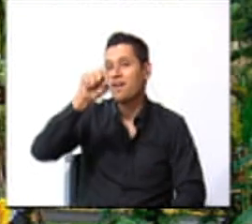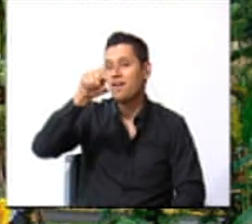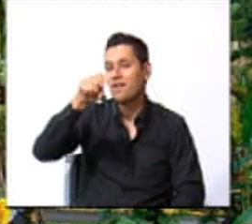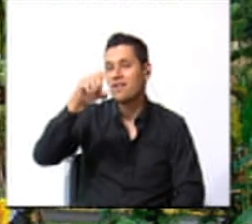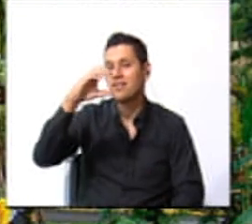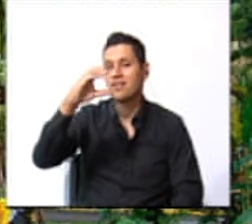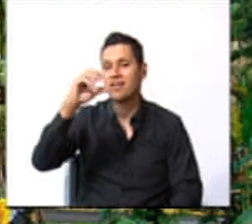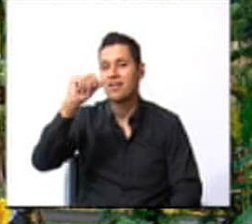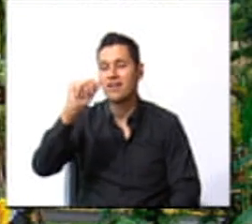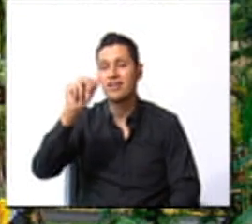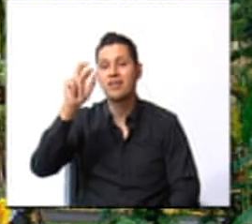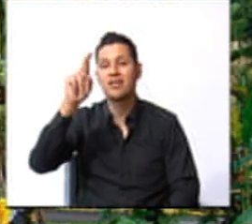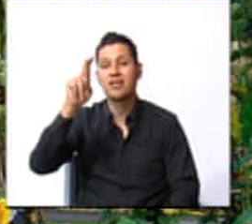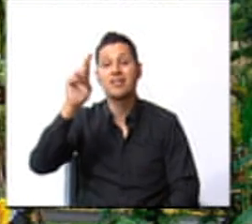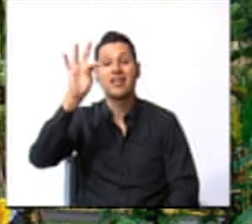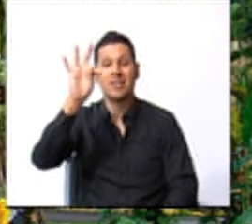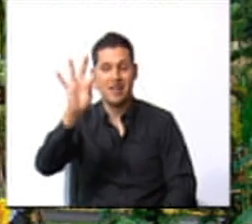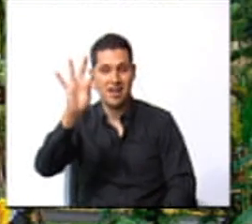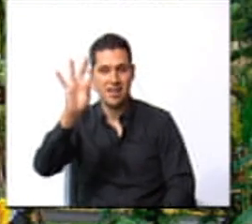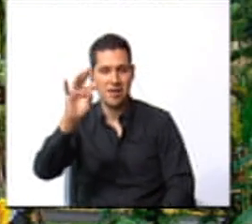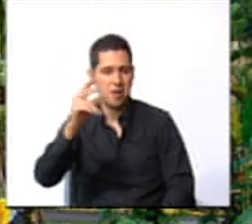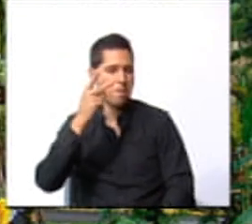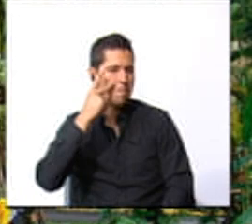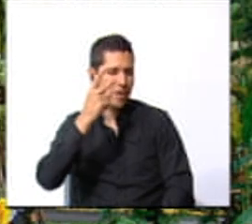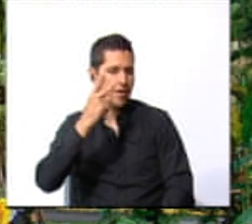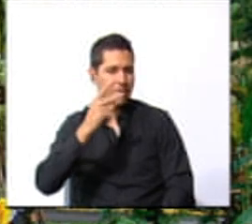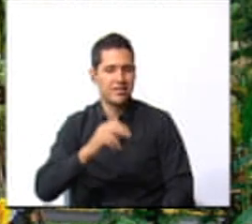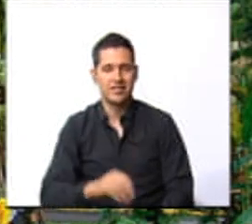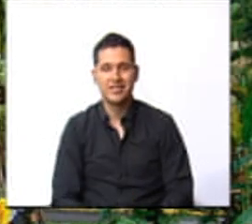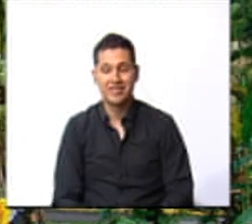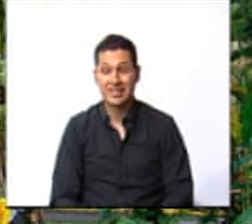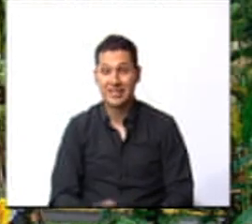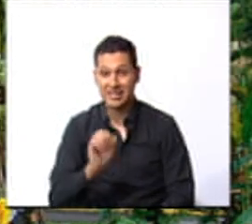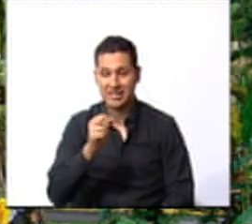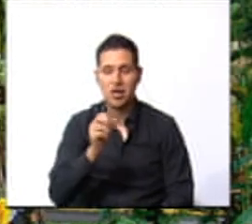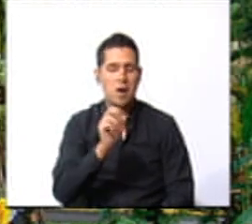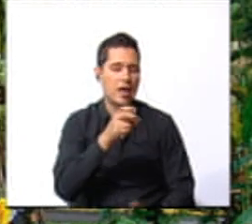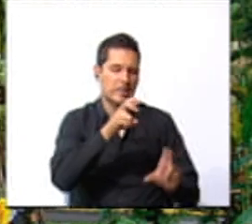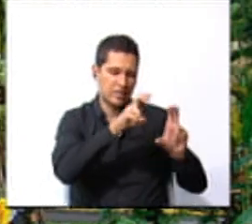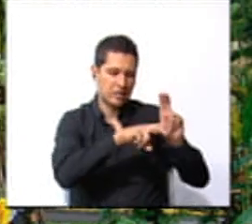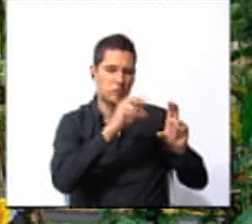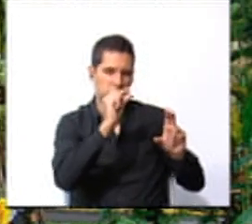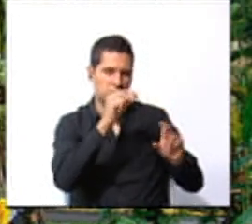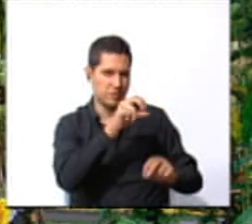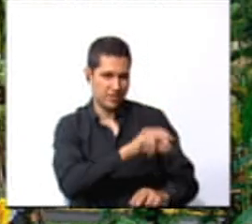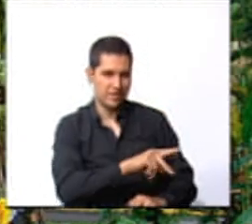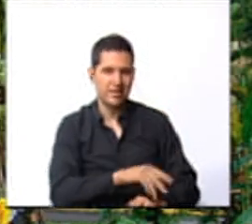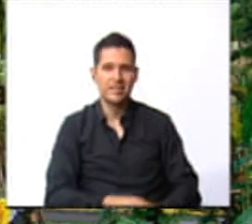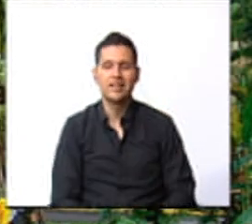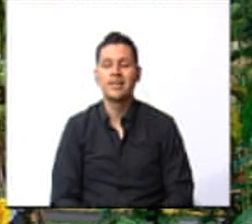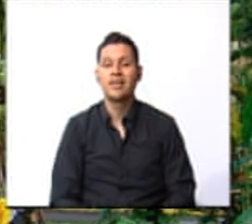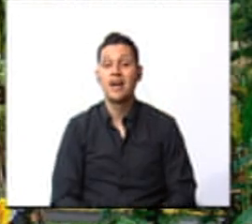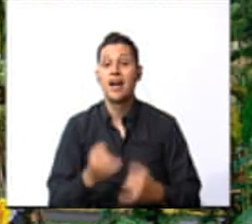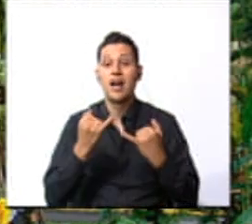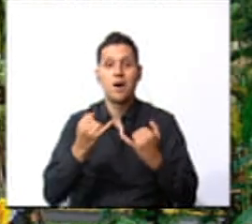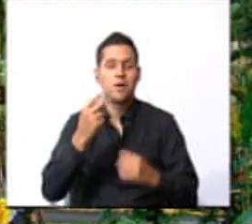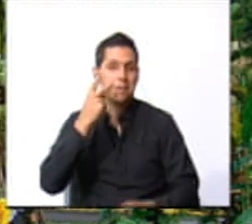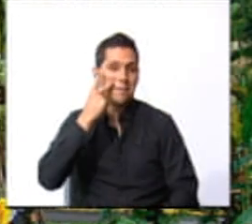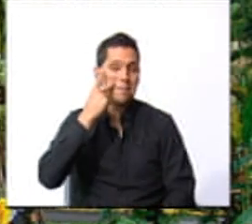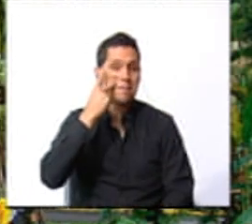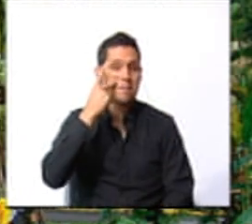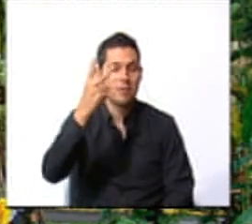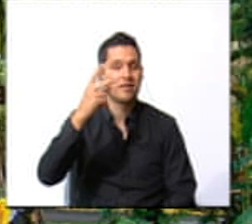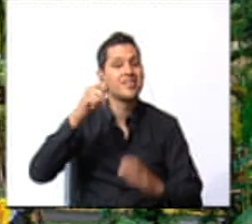take notes because you are going to write a text. Sit down here, Andres. And let's watch